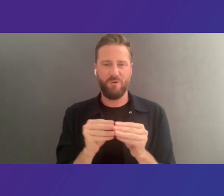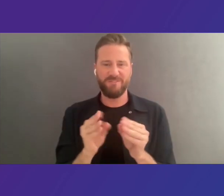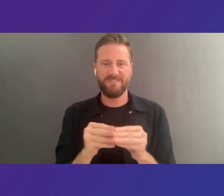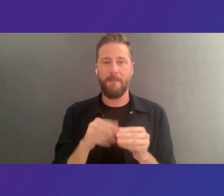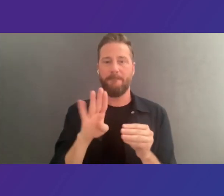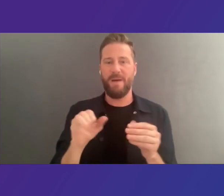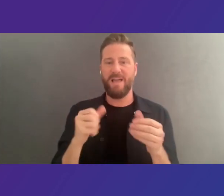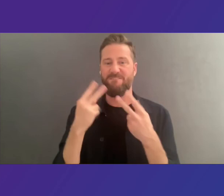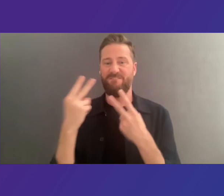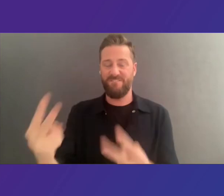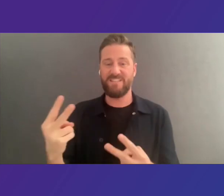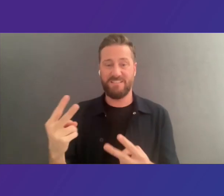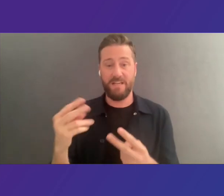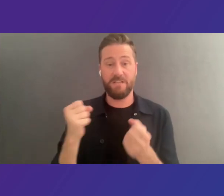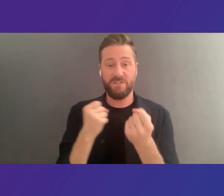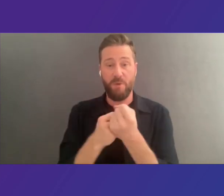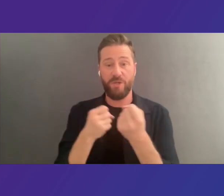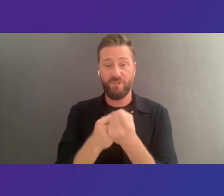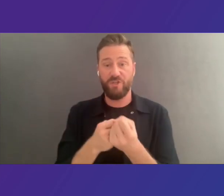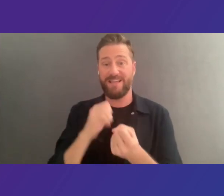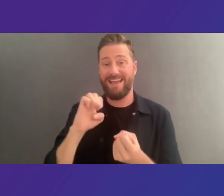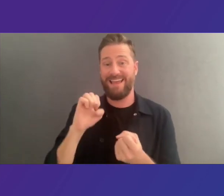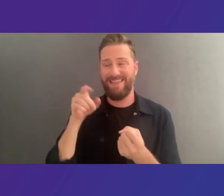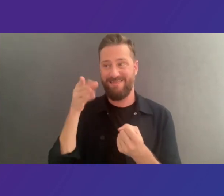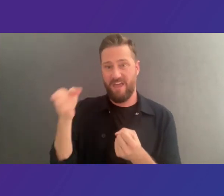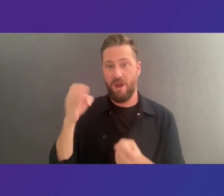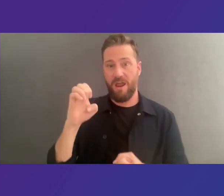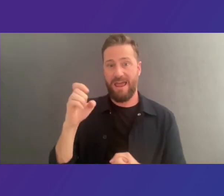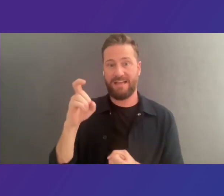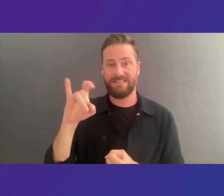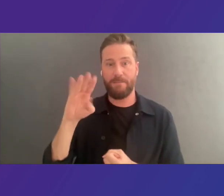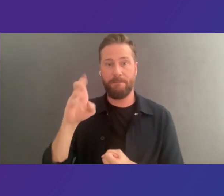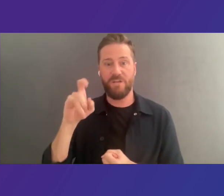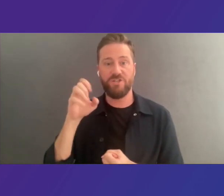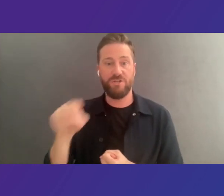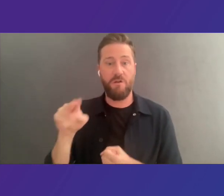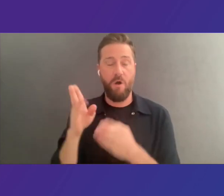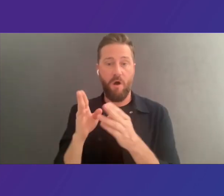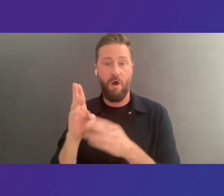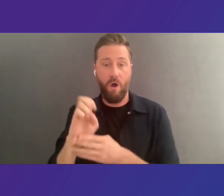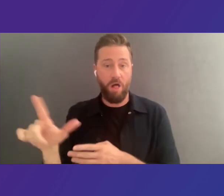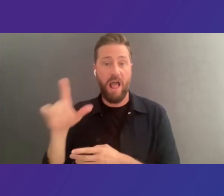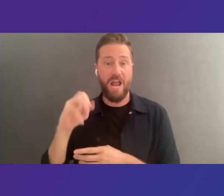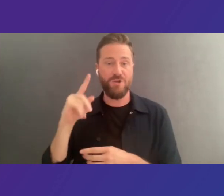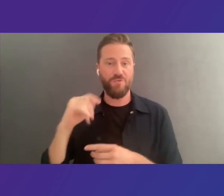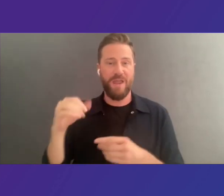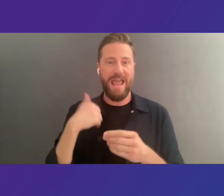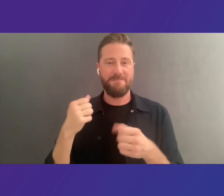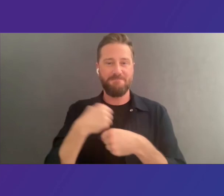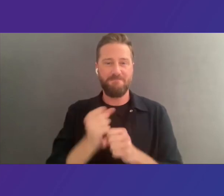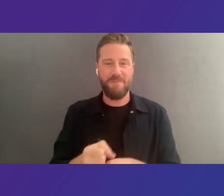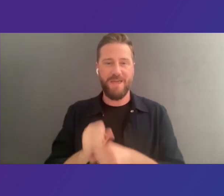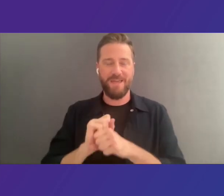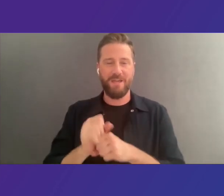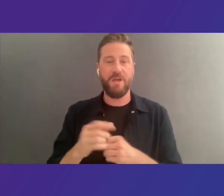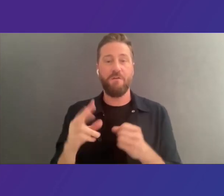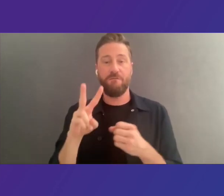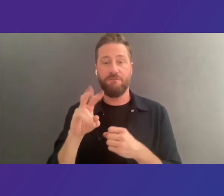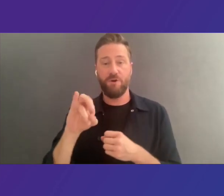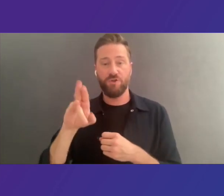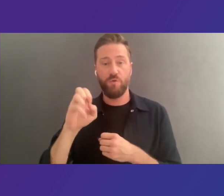at the exhibition hall, by creating virtual meetups and online conversations at our community